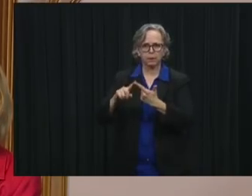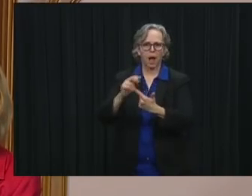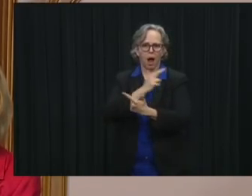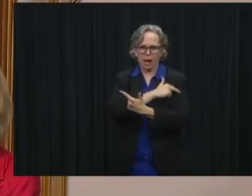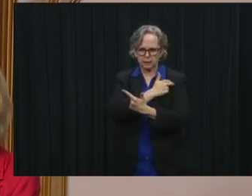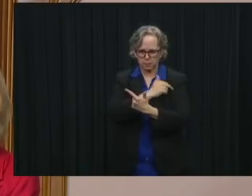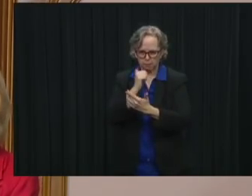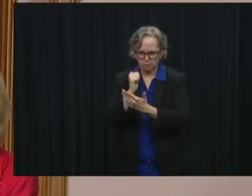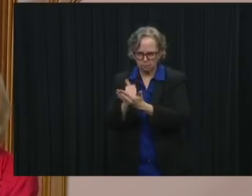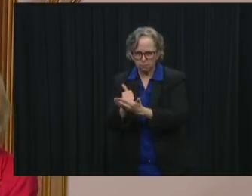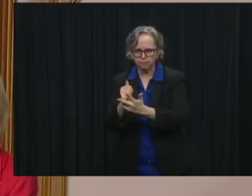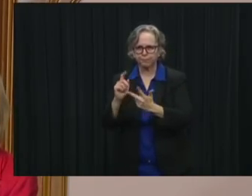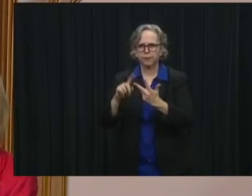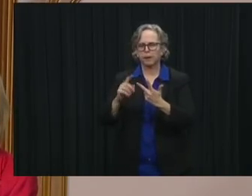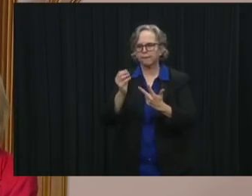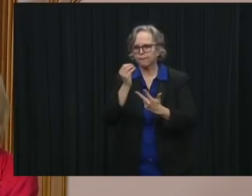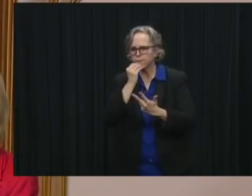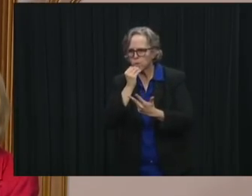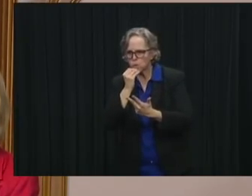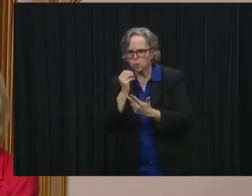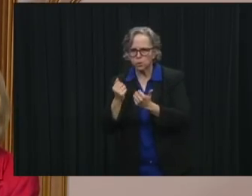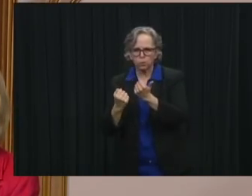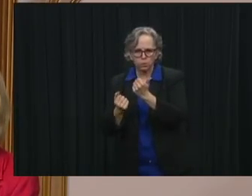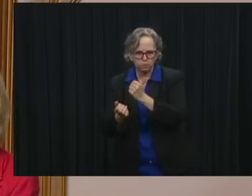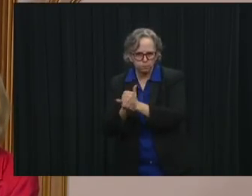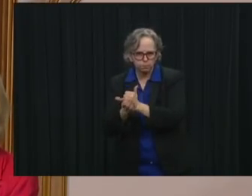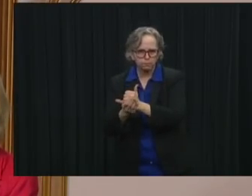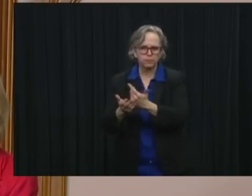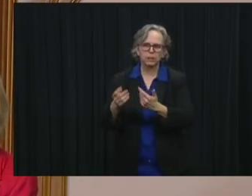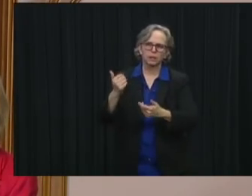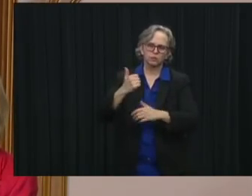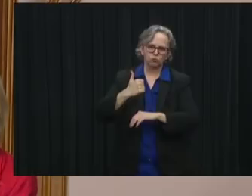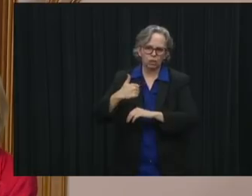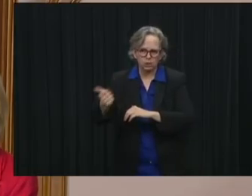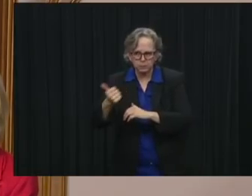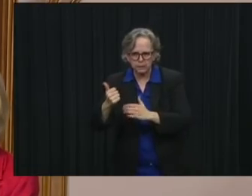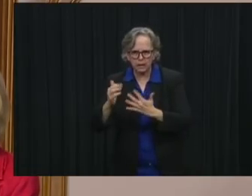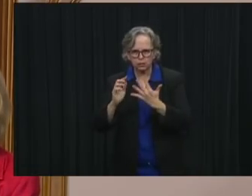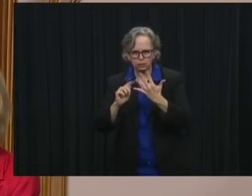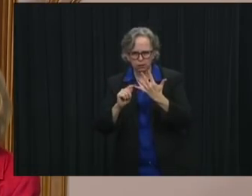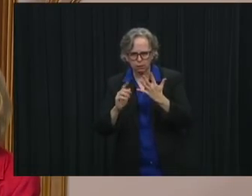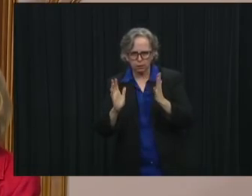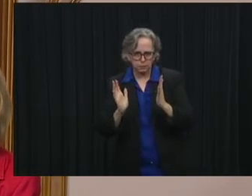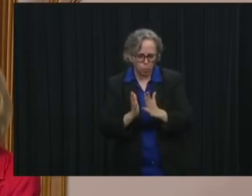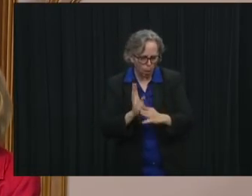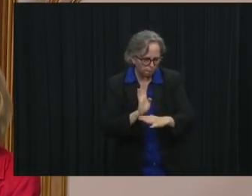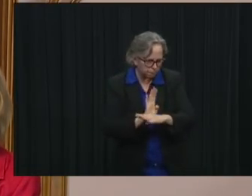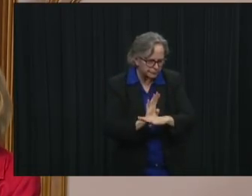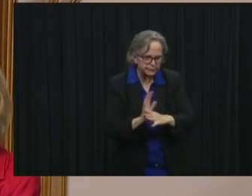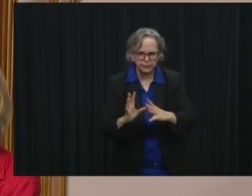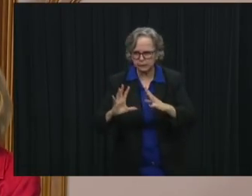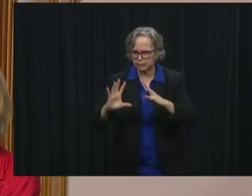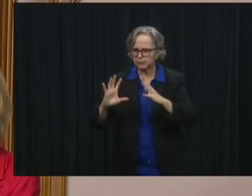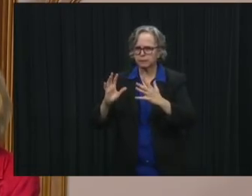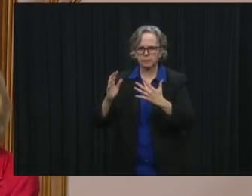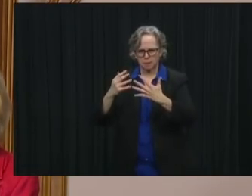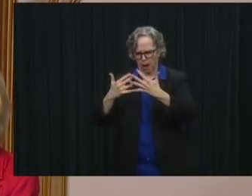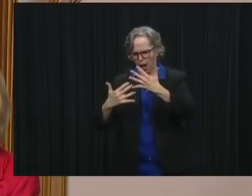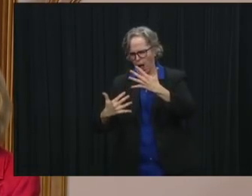business loans, transportation assistance are just some of the many things that we know that we need, and we're very